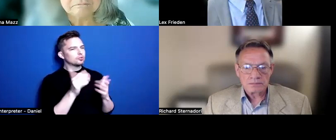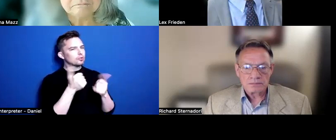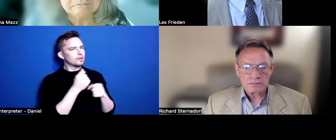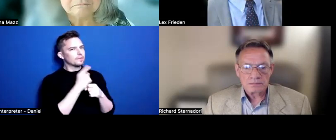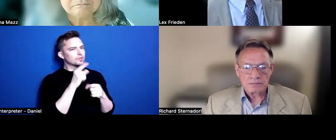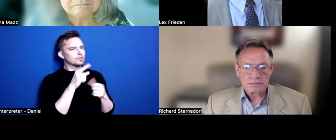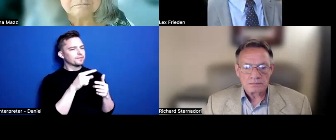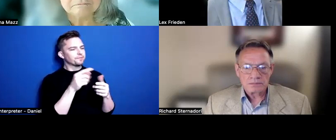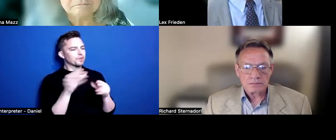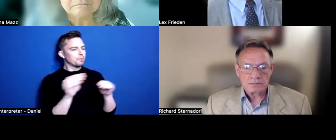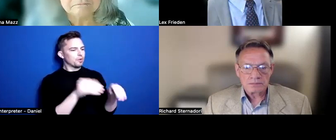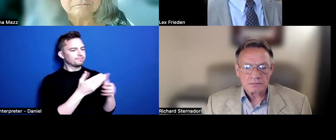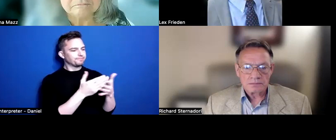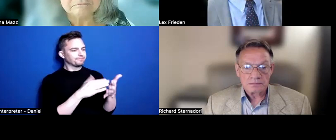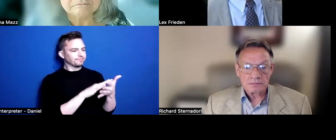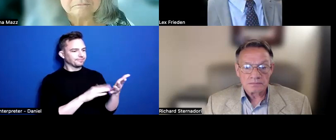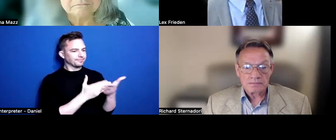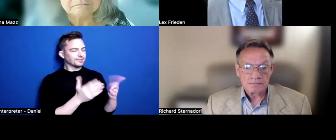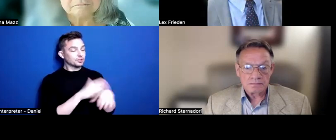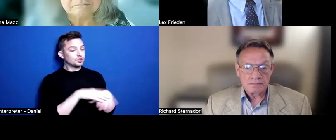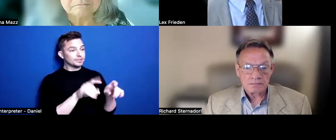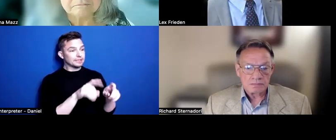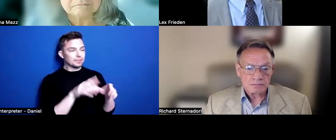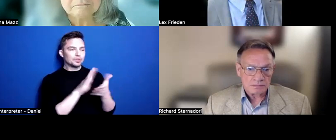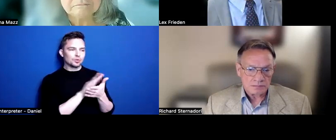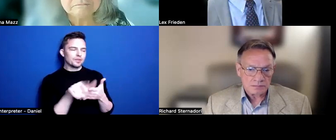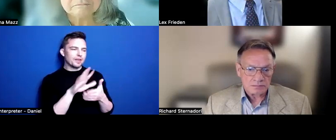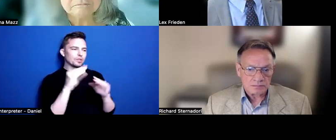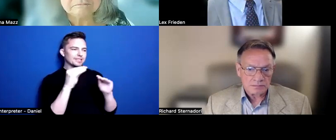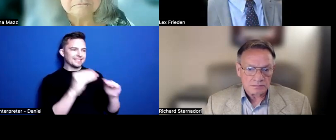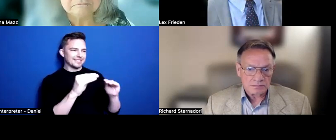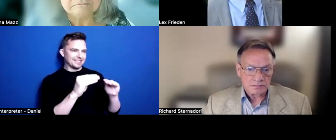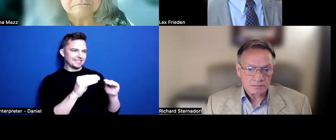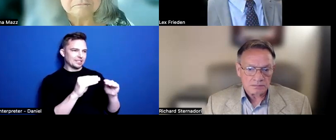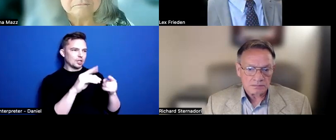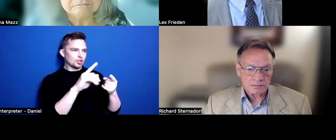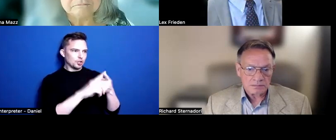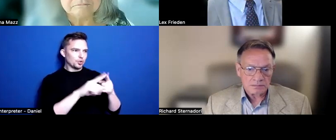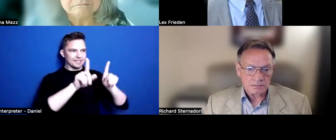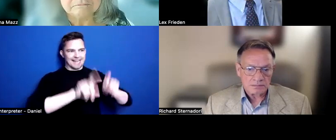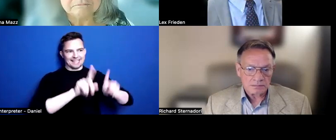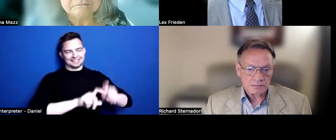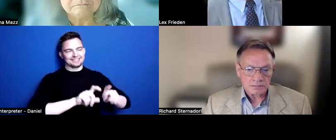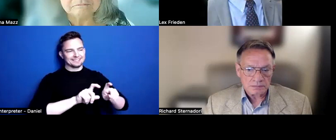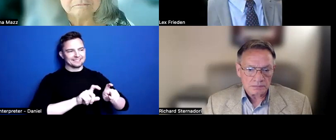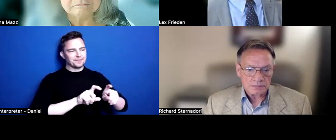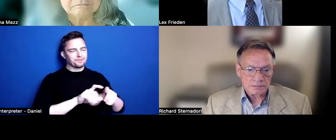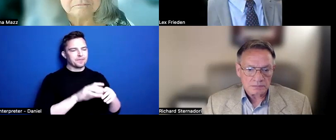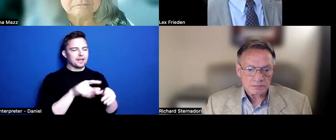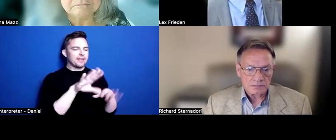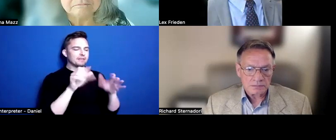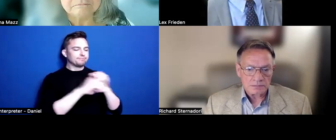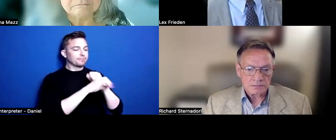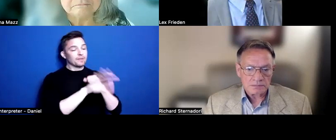exam, because the schools will teach to the exam. They, you know, they advertise that 98% of